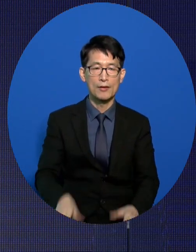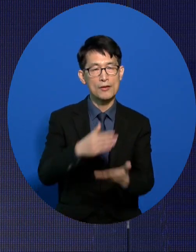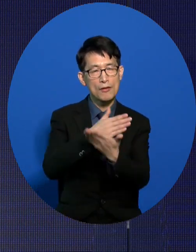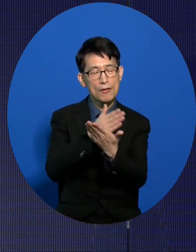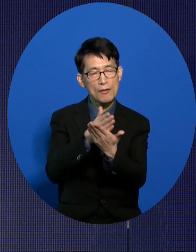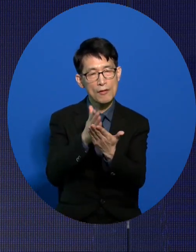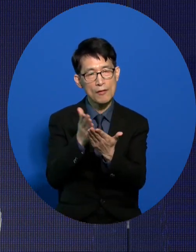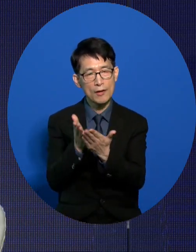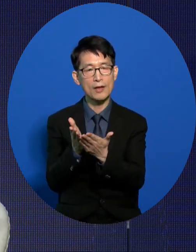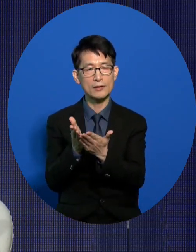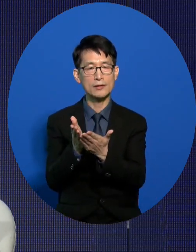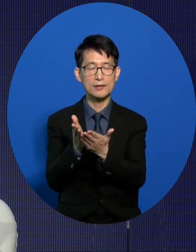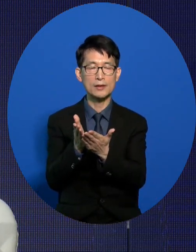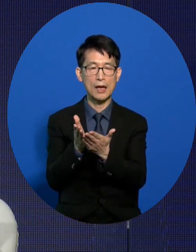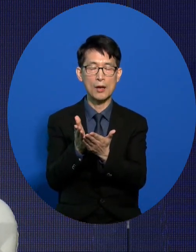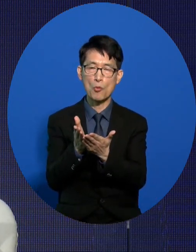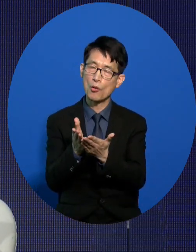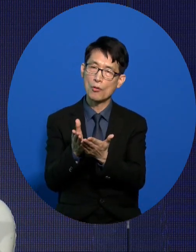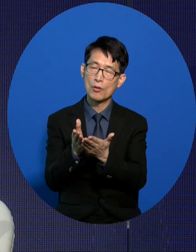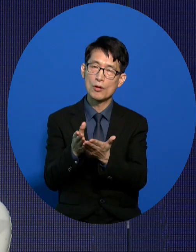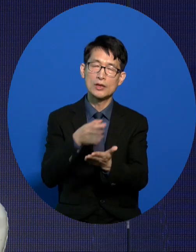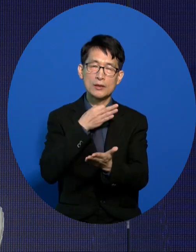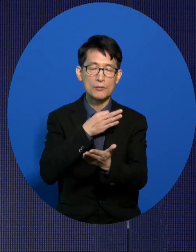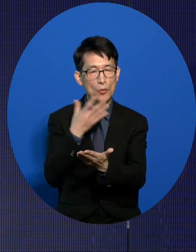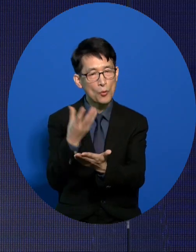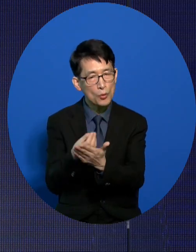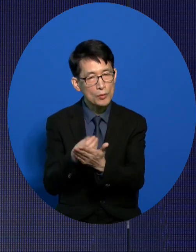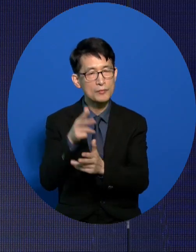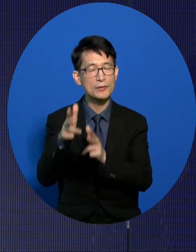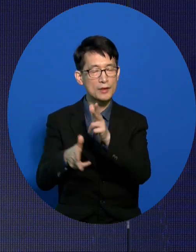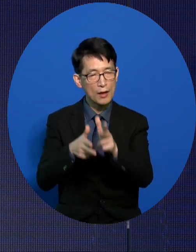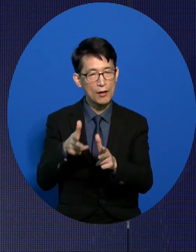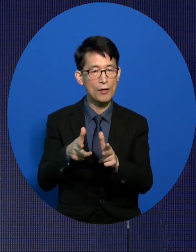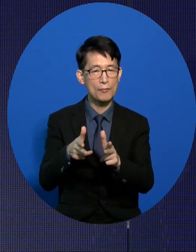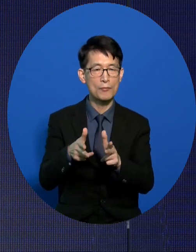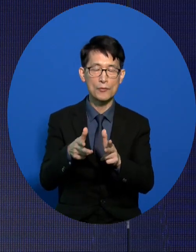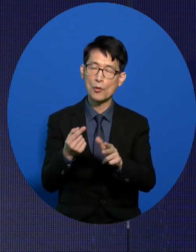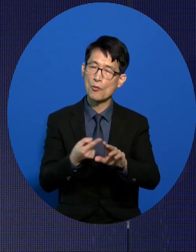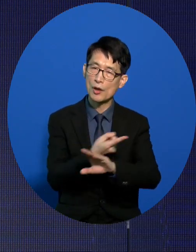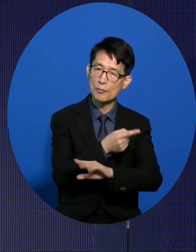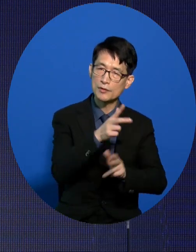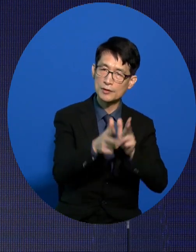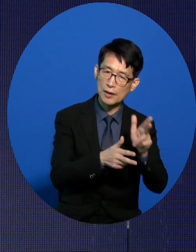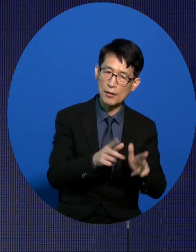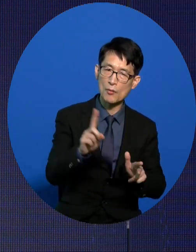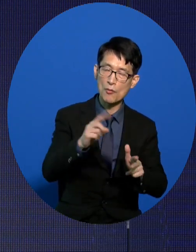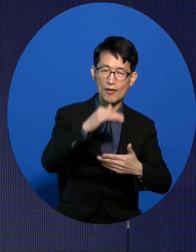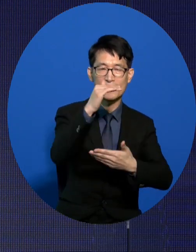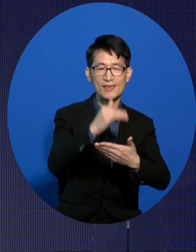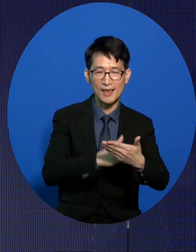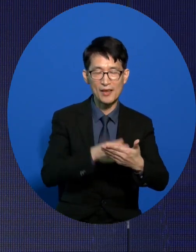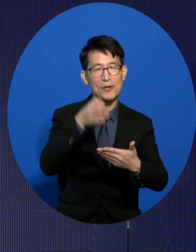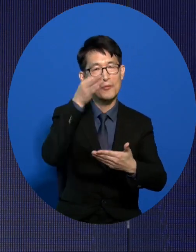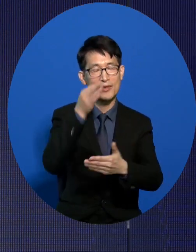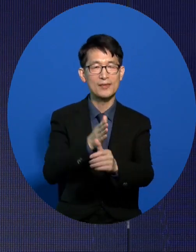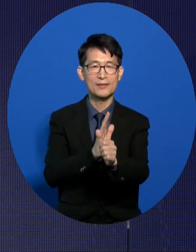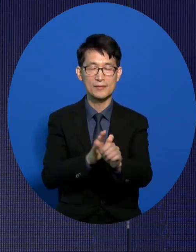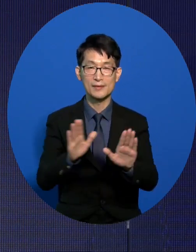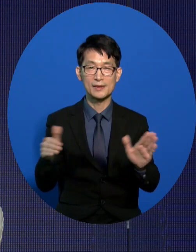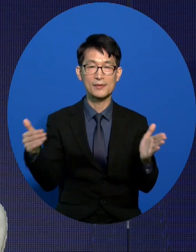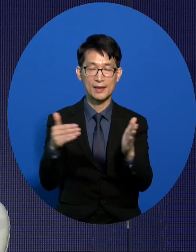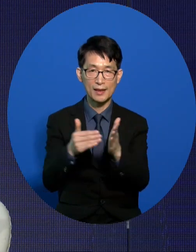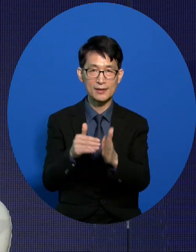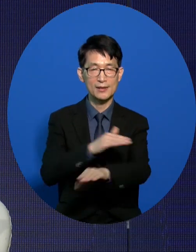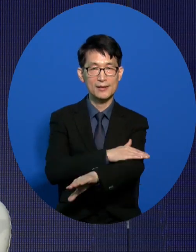service, you'll find that there are different other types of services that we can provide you with.